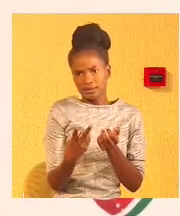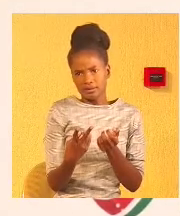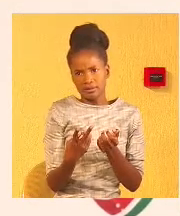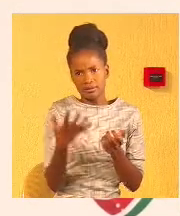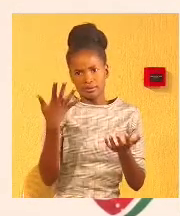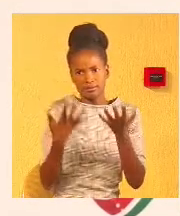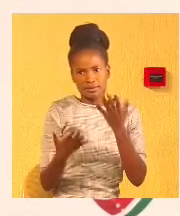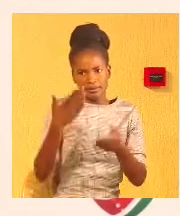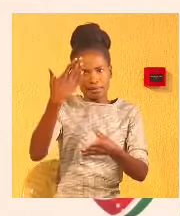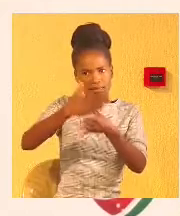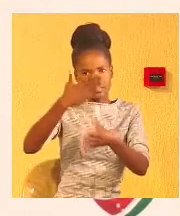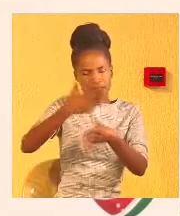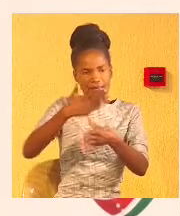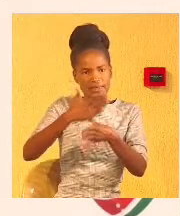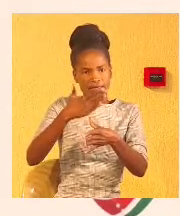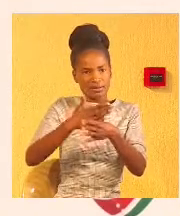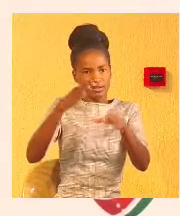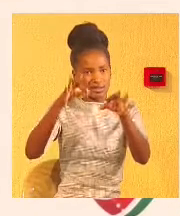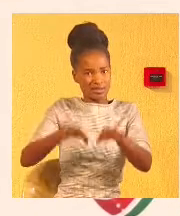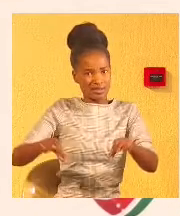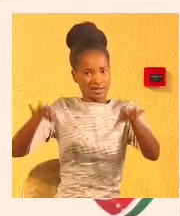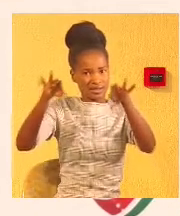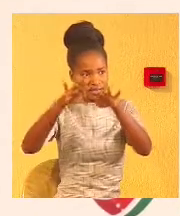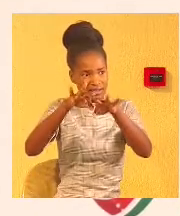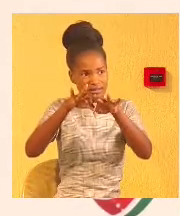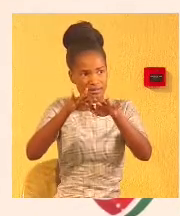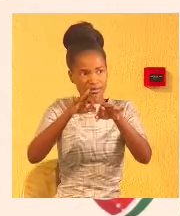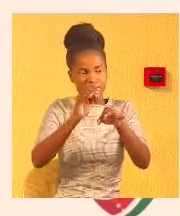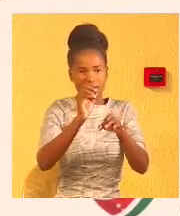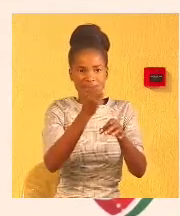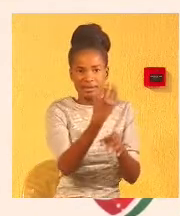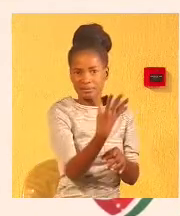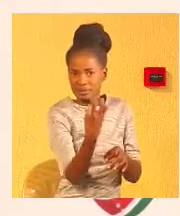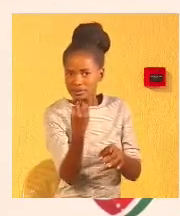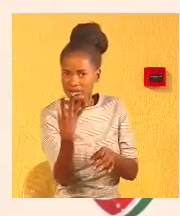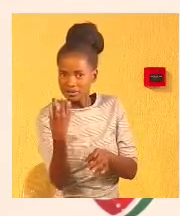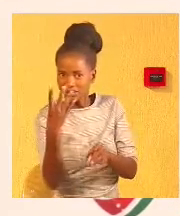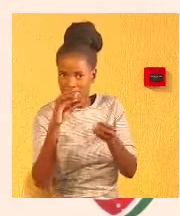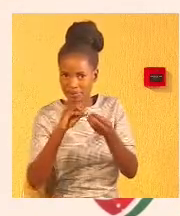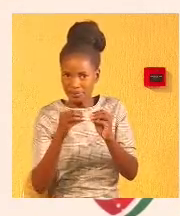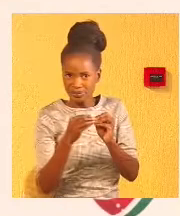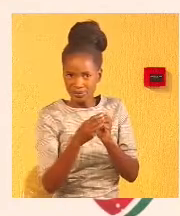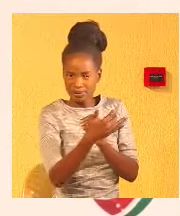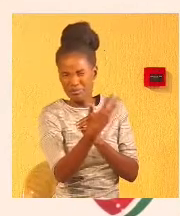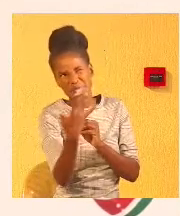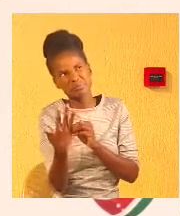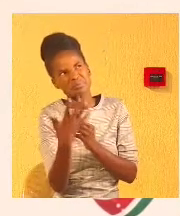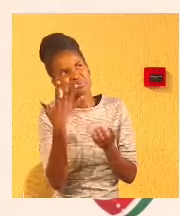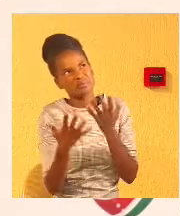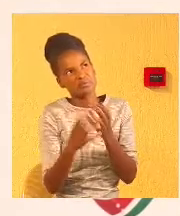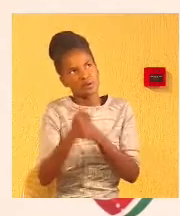just the performance of that sector alone in terms of the statistics, we are talking about, for example,